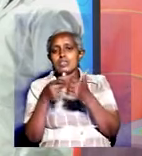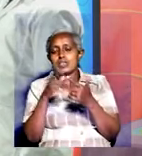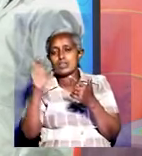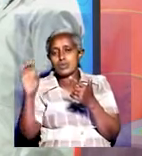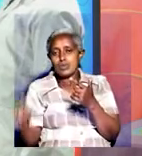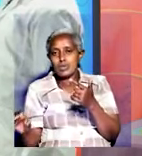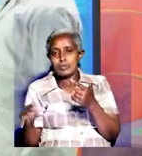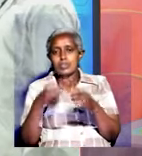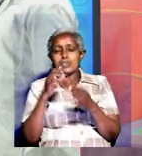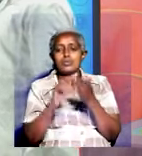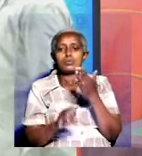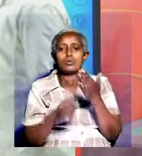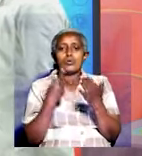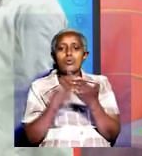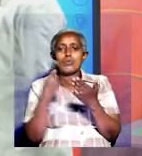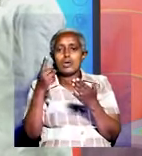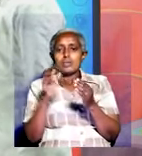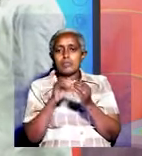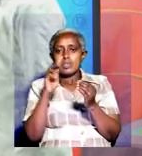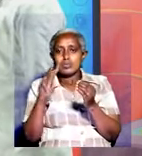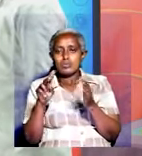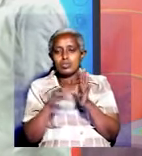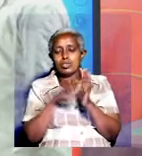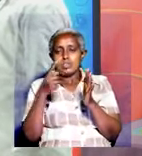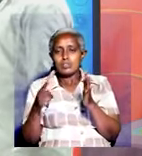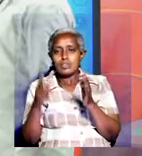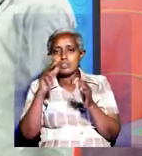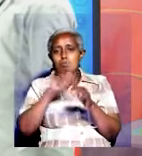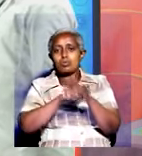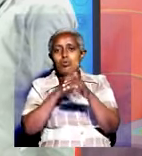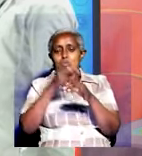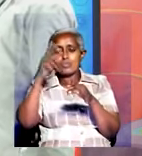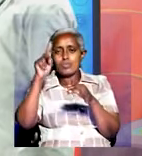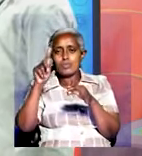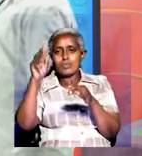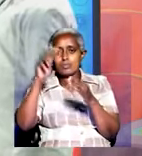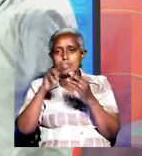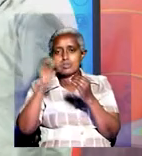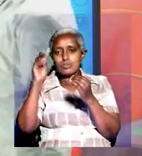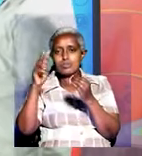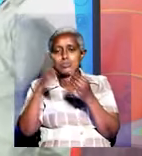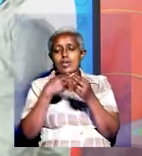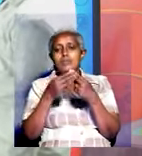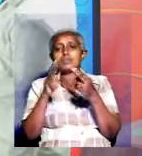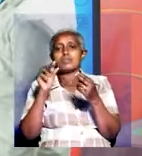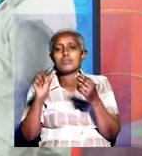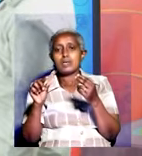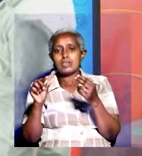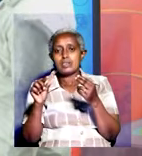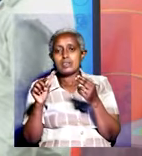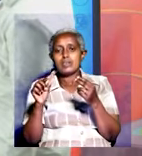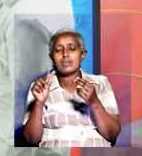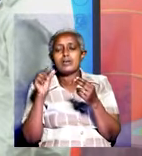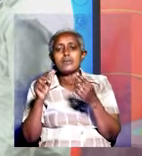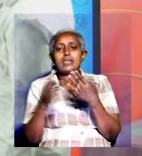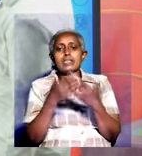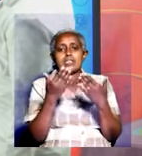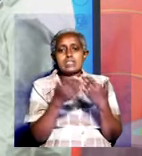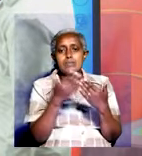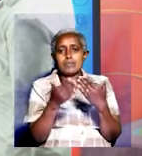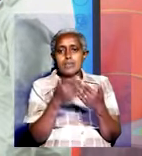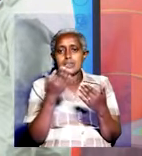column. So 1 plus 2, negative 1, the power of 1 plus 2 times by its minor. Minor,